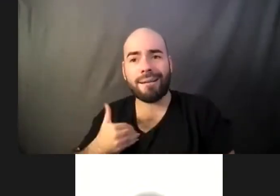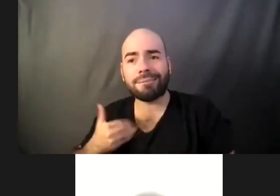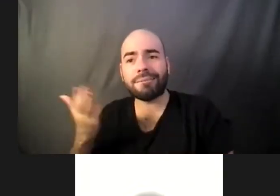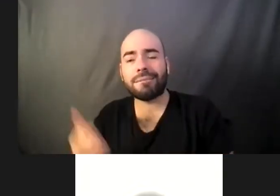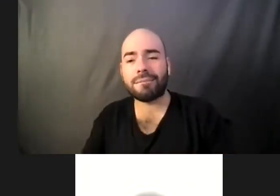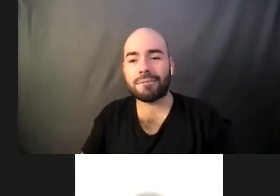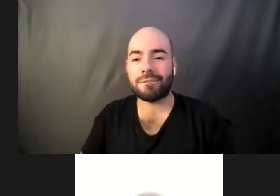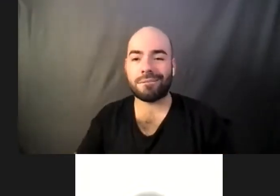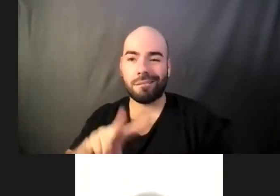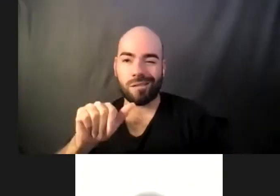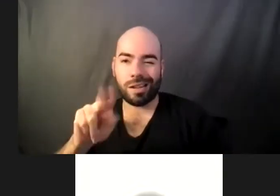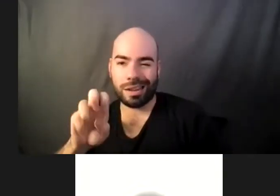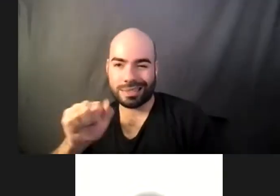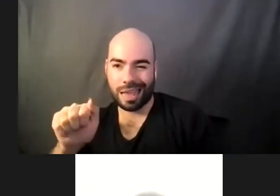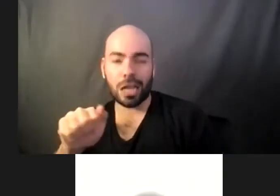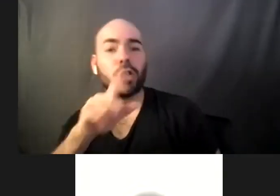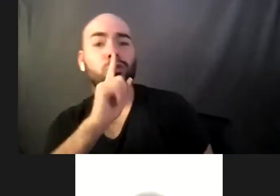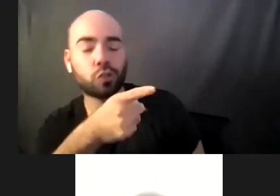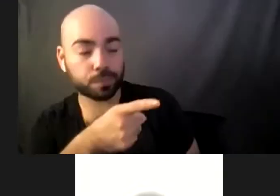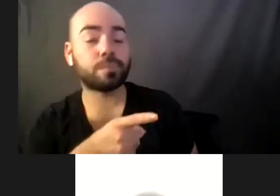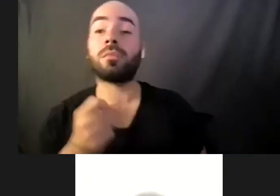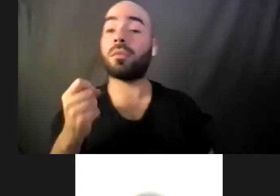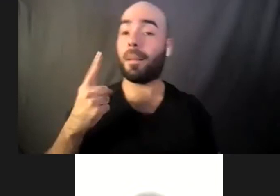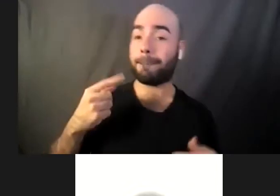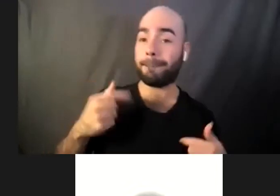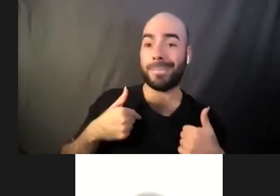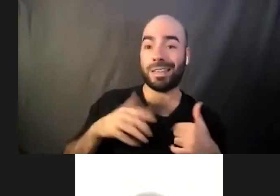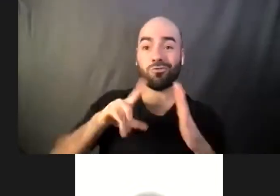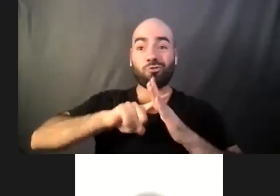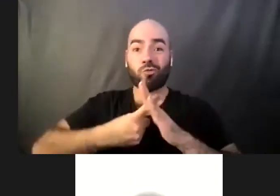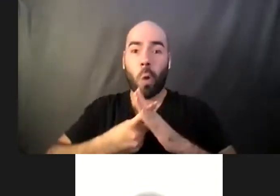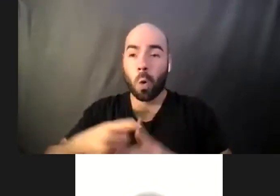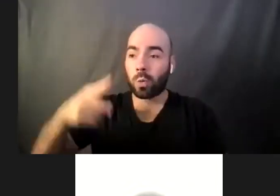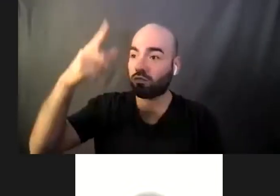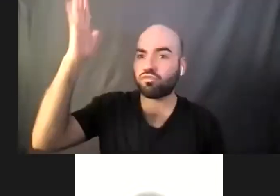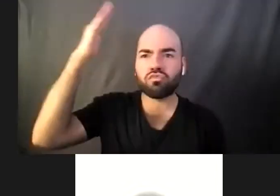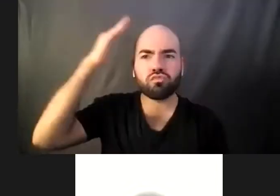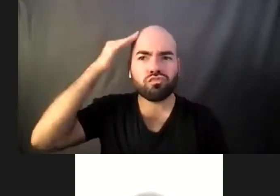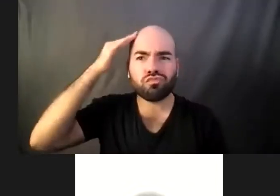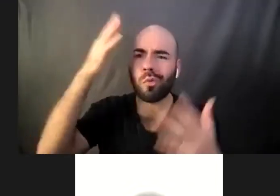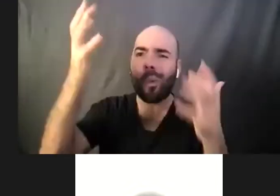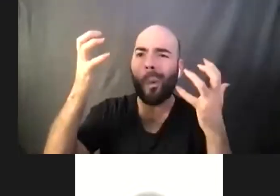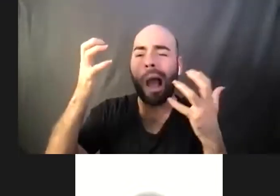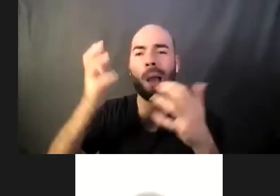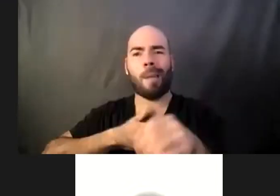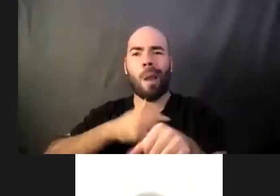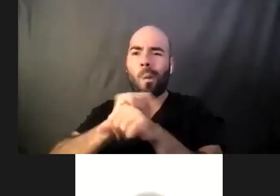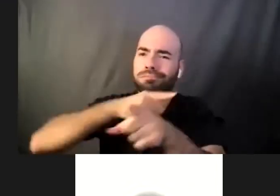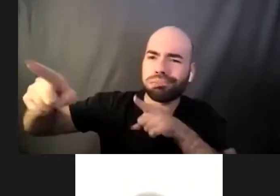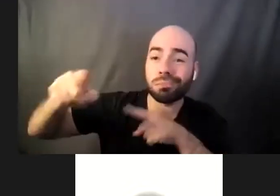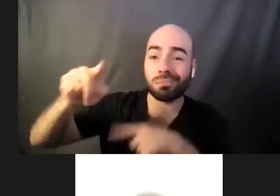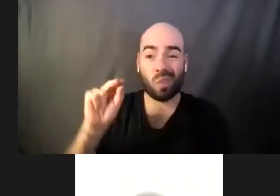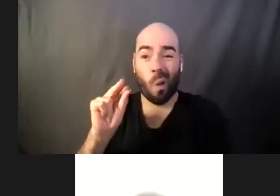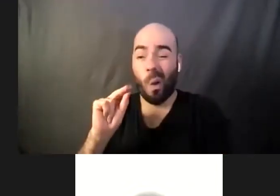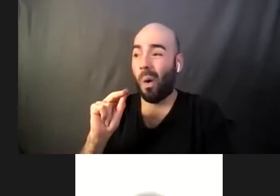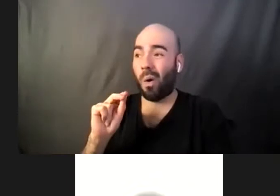Sure. So I didn't always start out knowing that I wanted to do the line of work that I'm in or just activism,